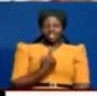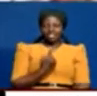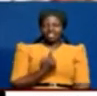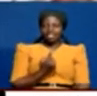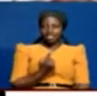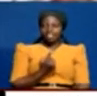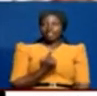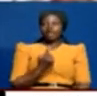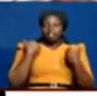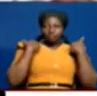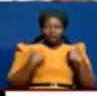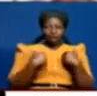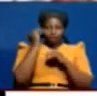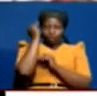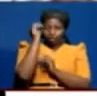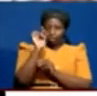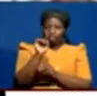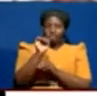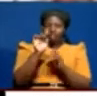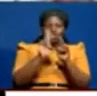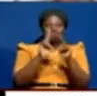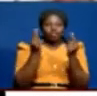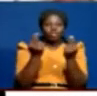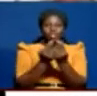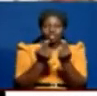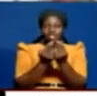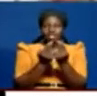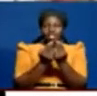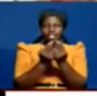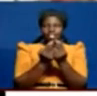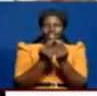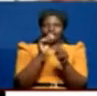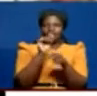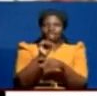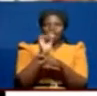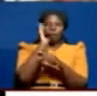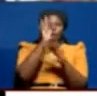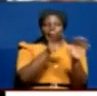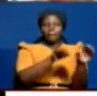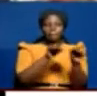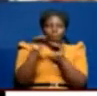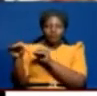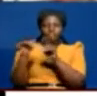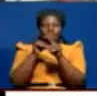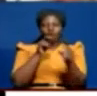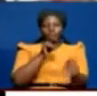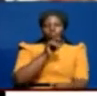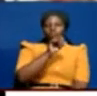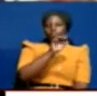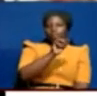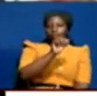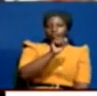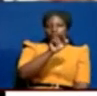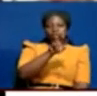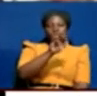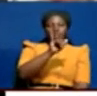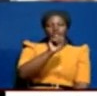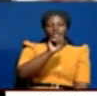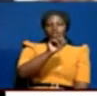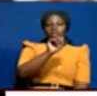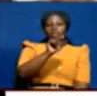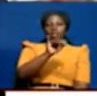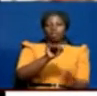I take note that this unit is slated to relocate from Mariakani to Manda in Lamu